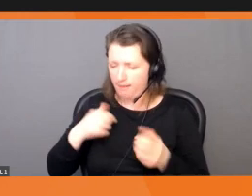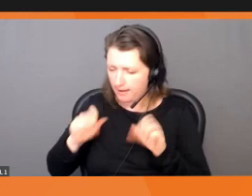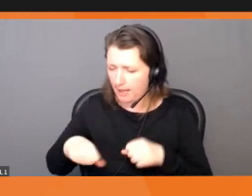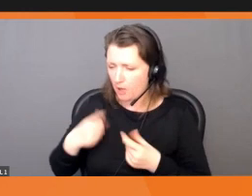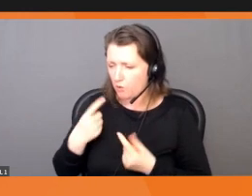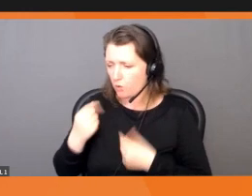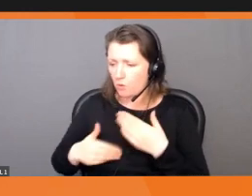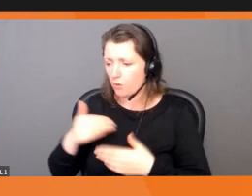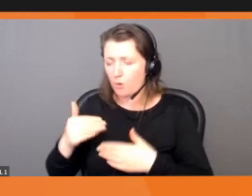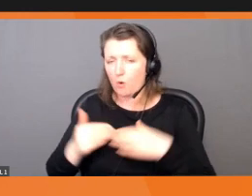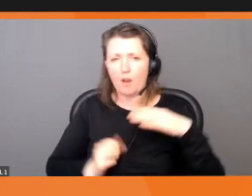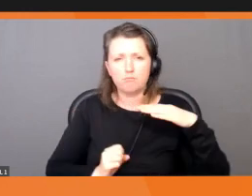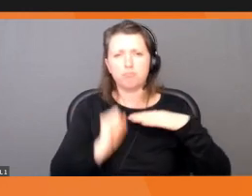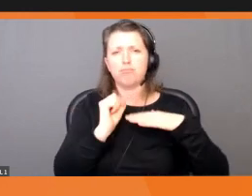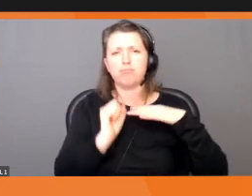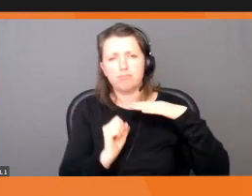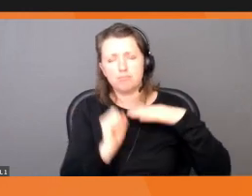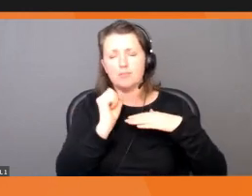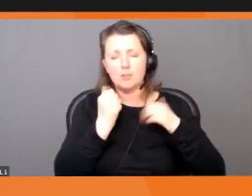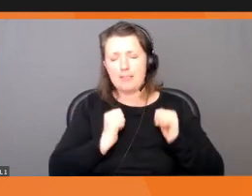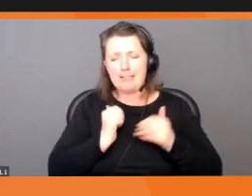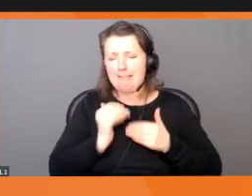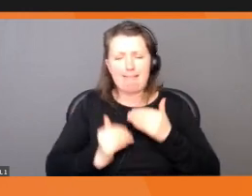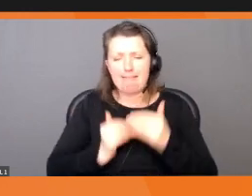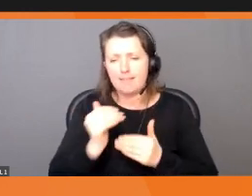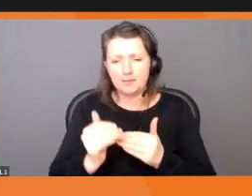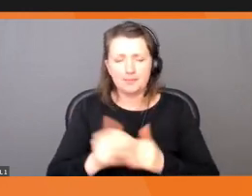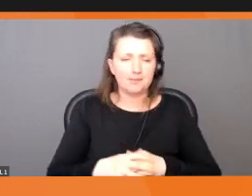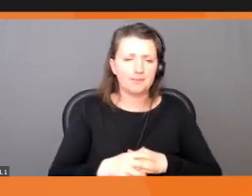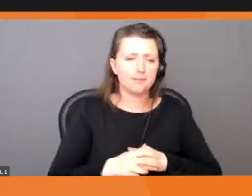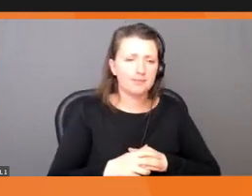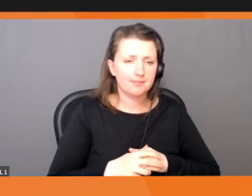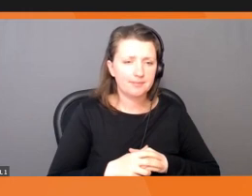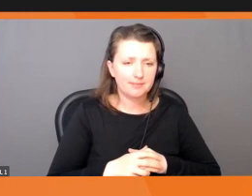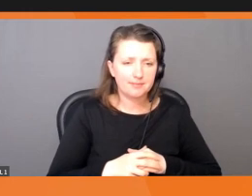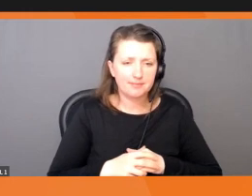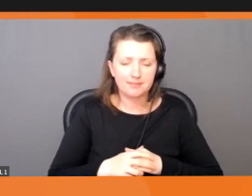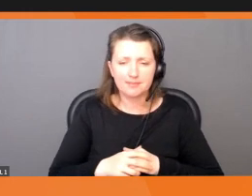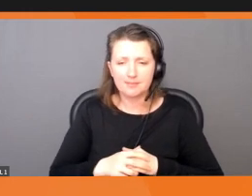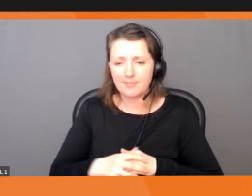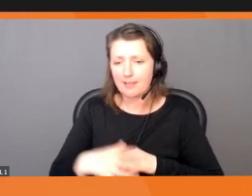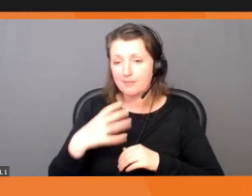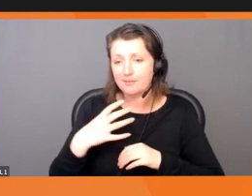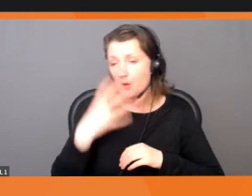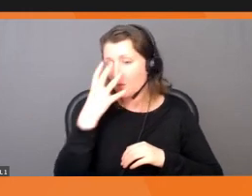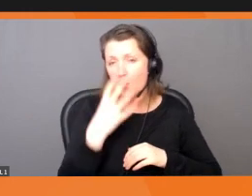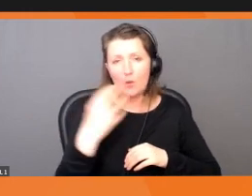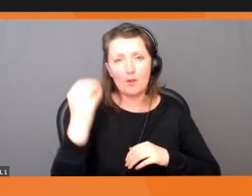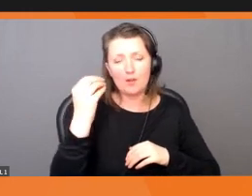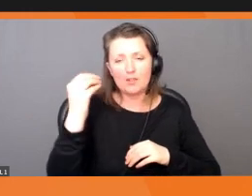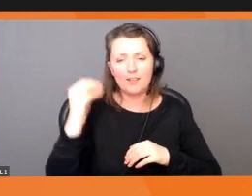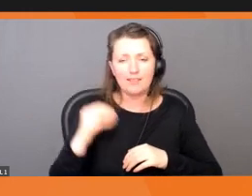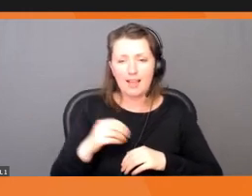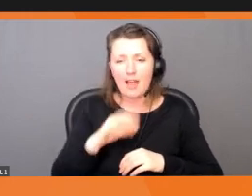stay uplifted. Pipelines through backyards, wolves howling out front. Yeah,